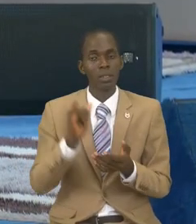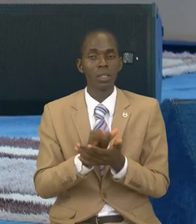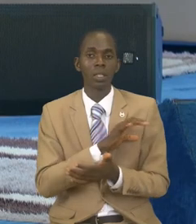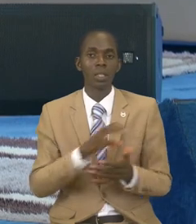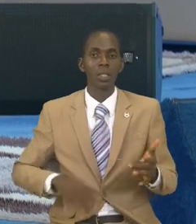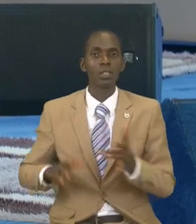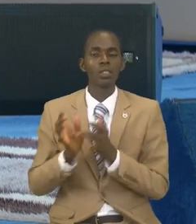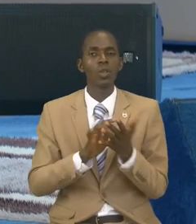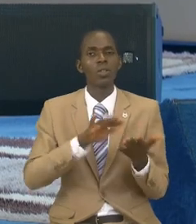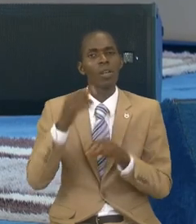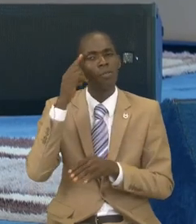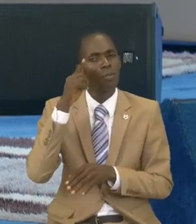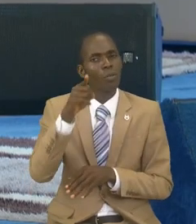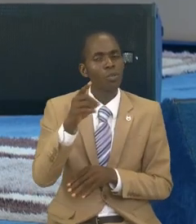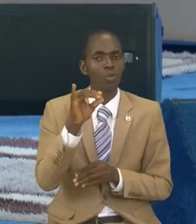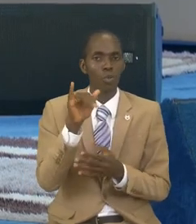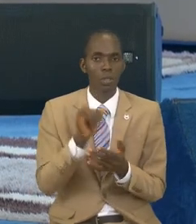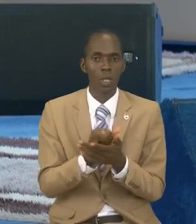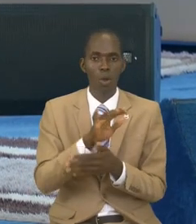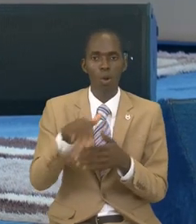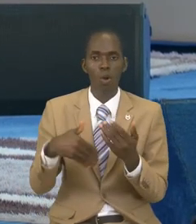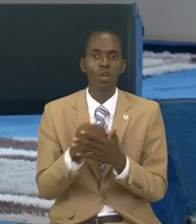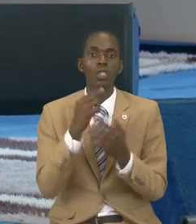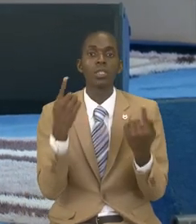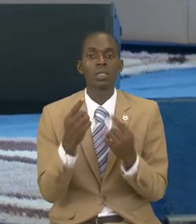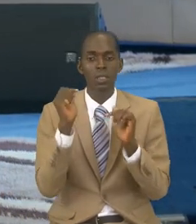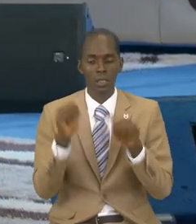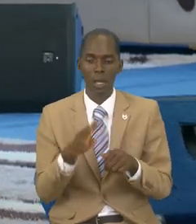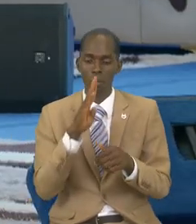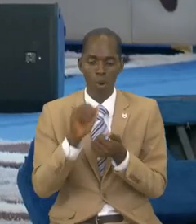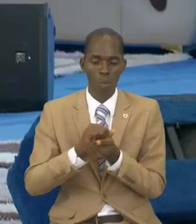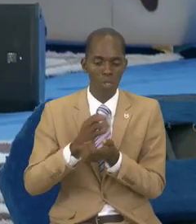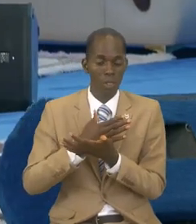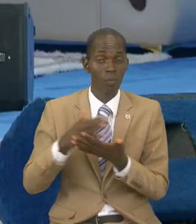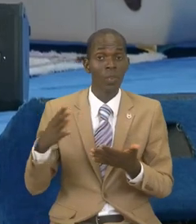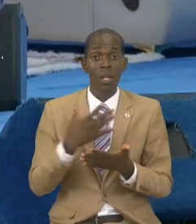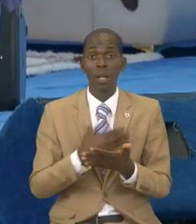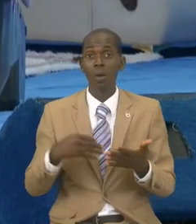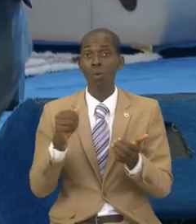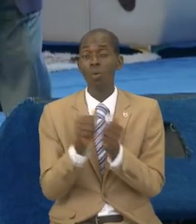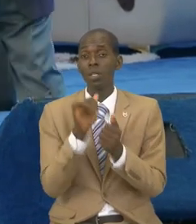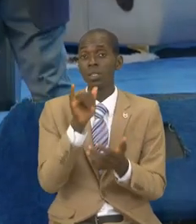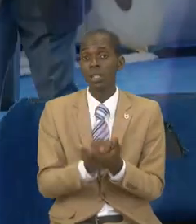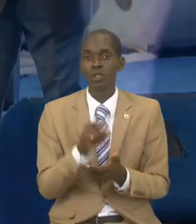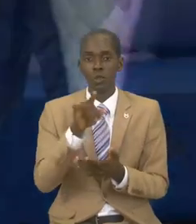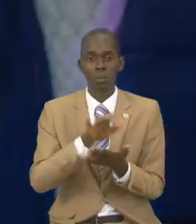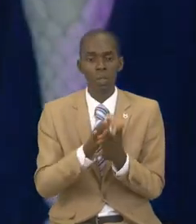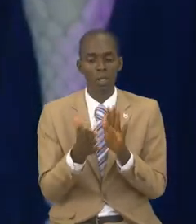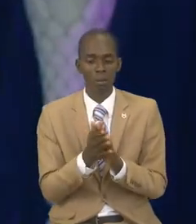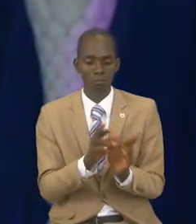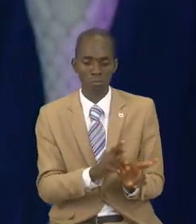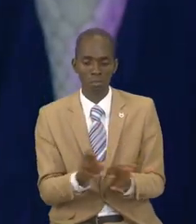so that all my sins can be washed away. And then with that, you become ready for